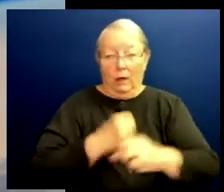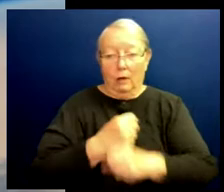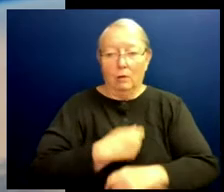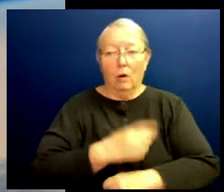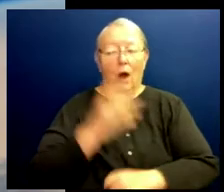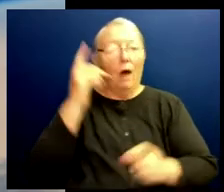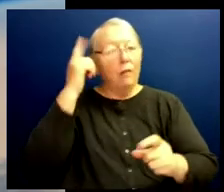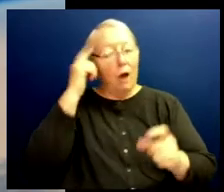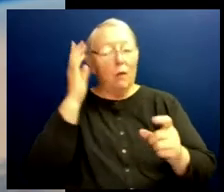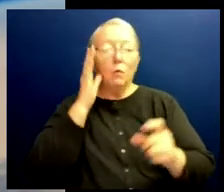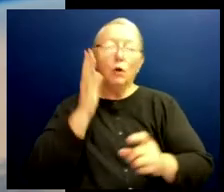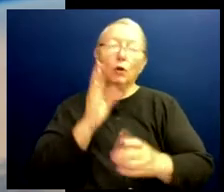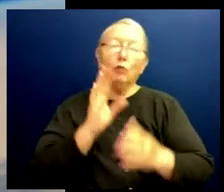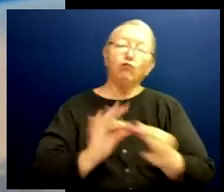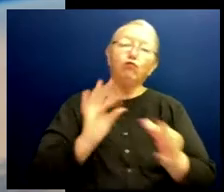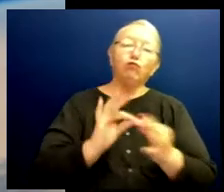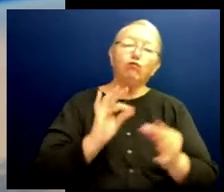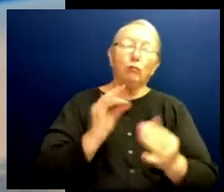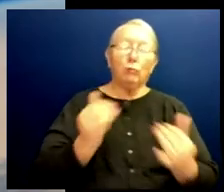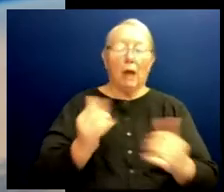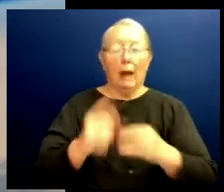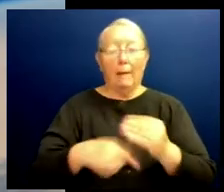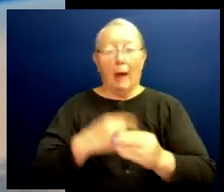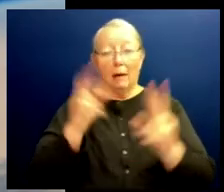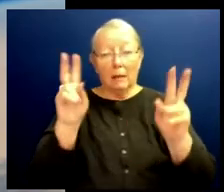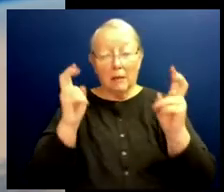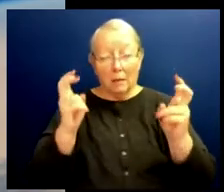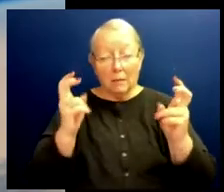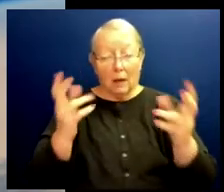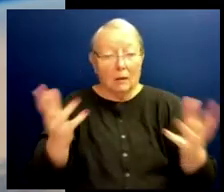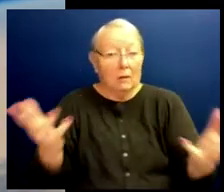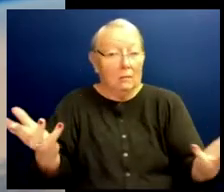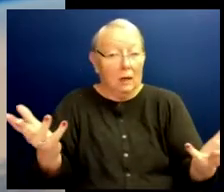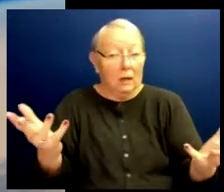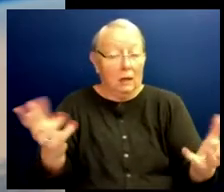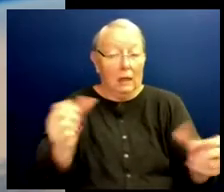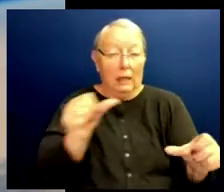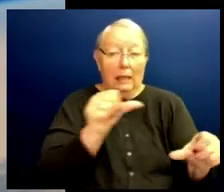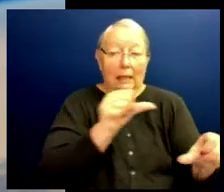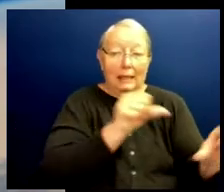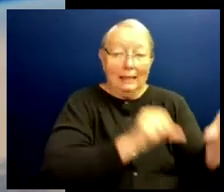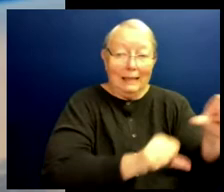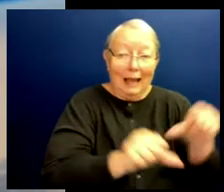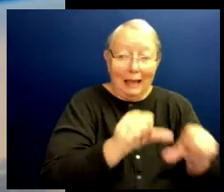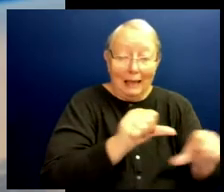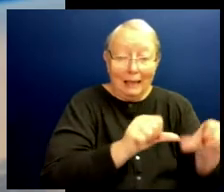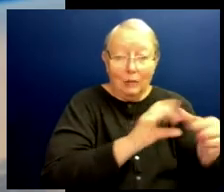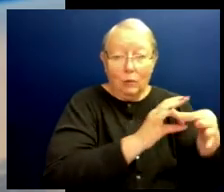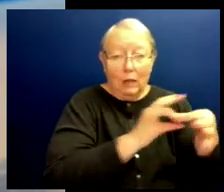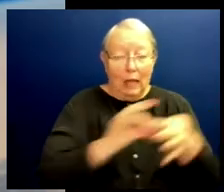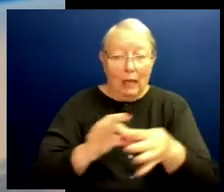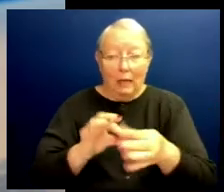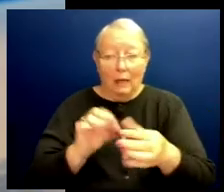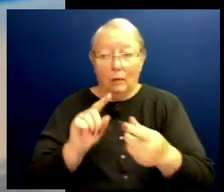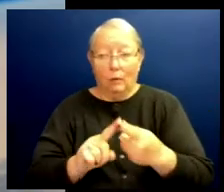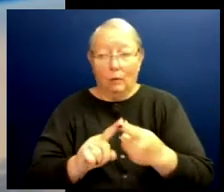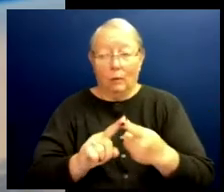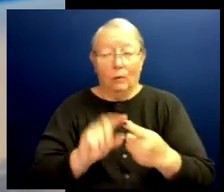seem like quite a stretch, and that is science on the grandest of scales, the entire